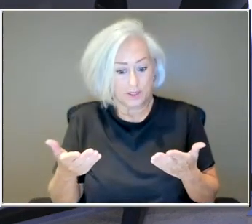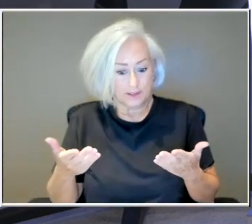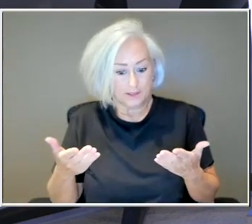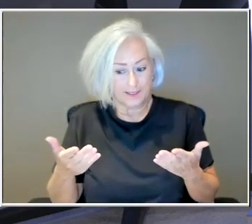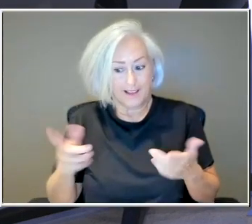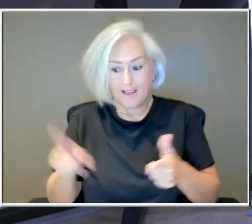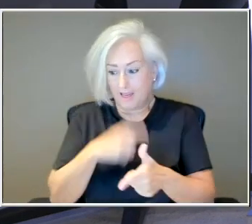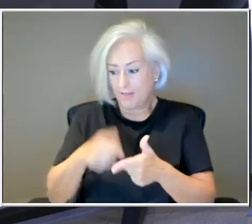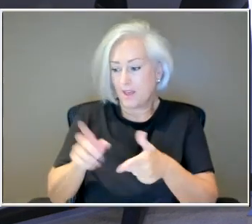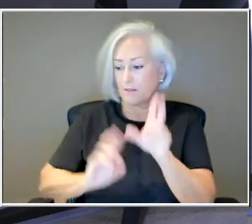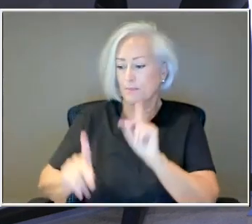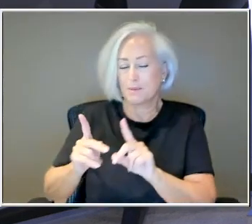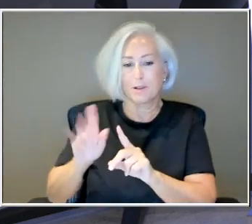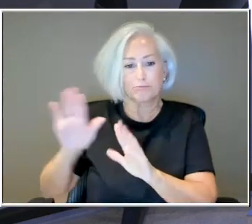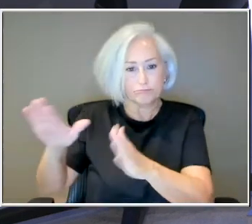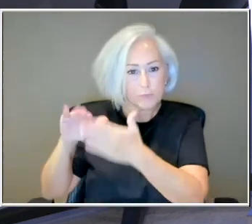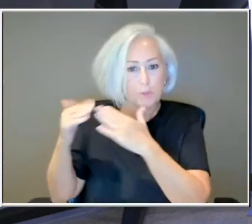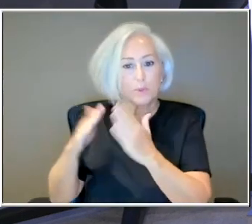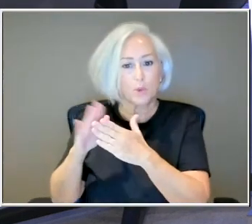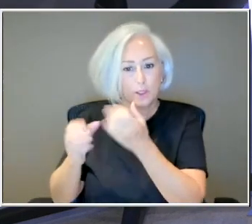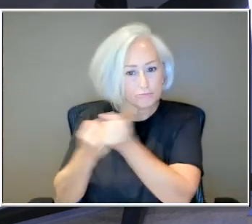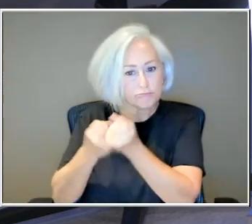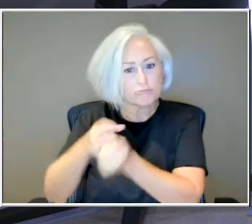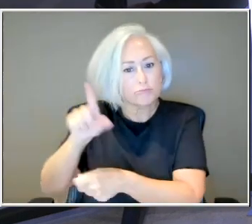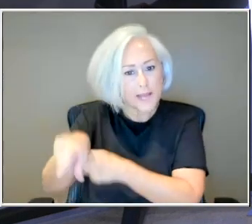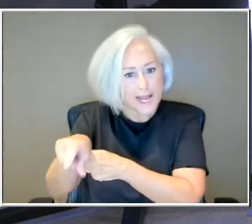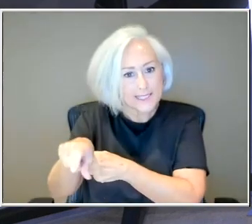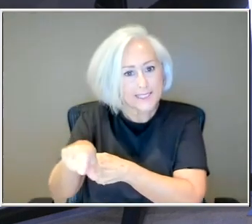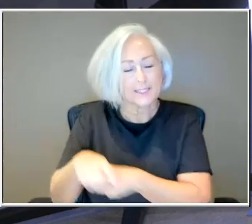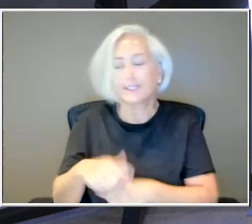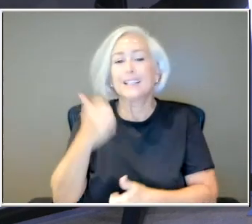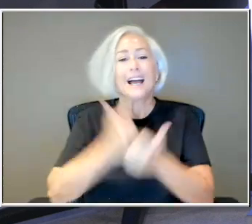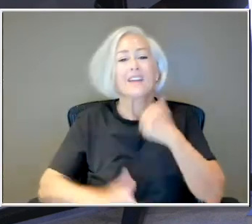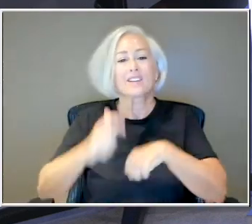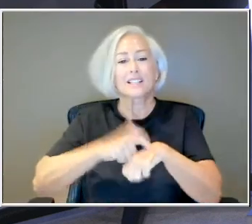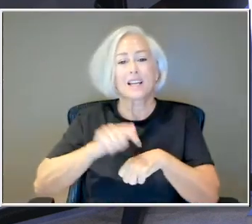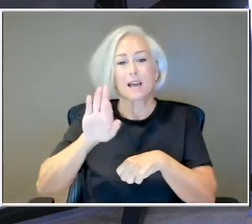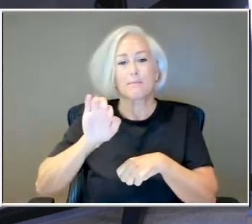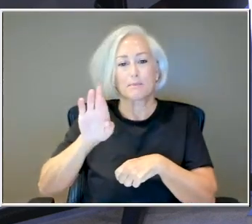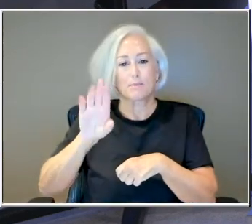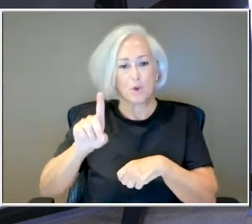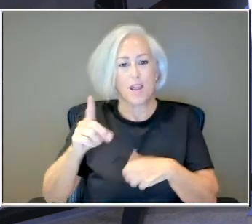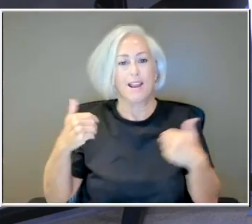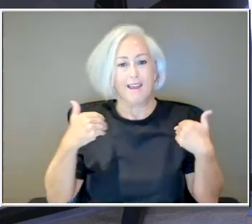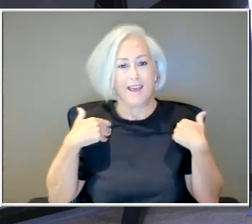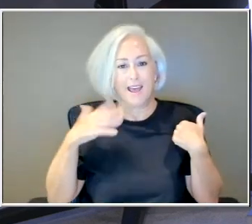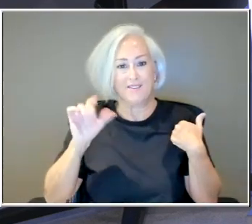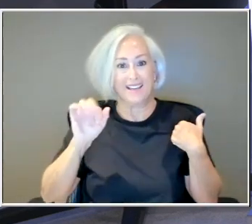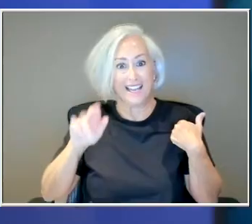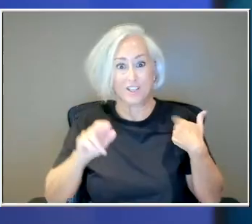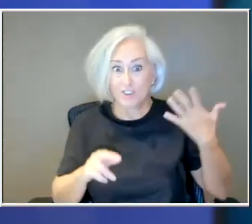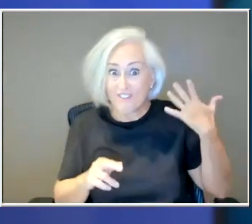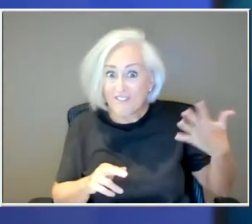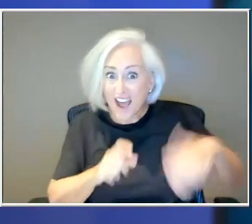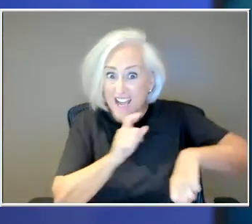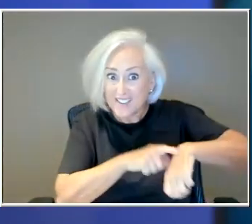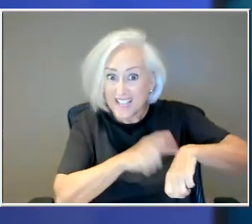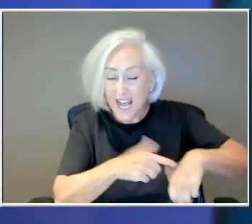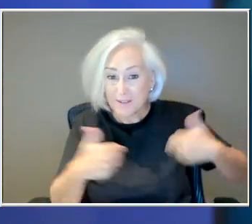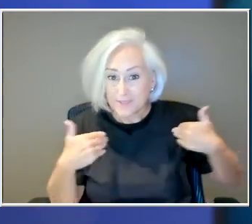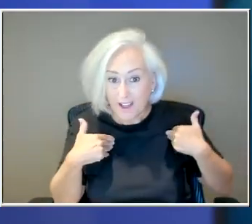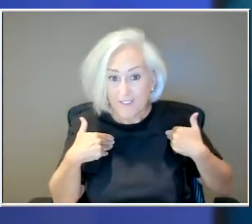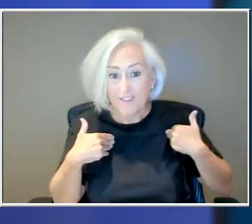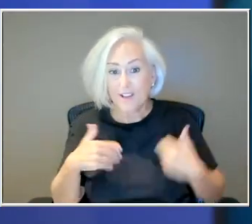exactly. for support. I always say, Absolutely. Brad, every time I had cancer, every time I can say that because it was 5 times, but Brad would just put